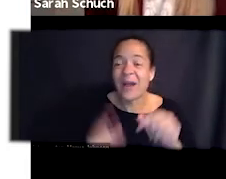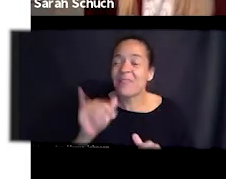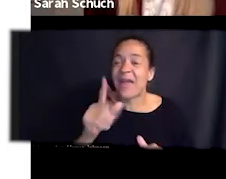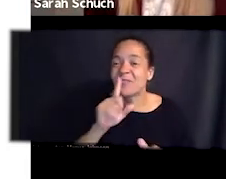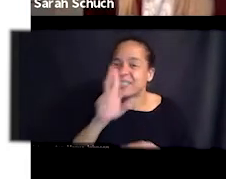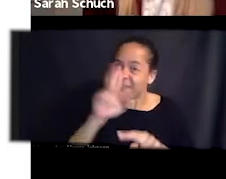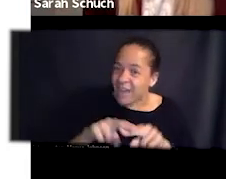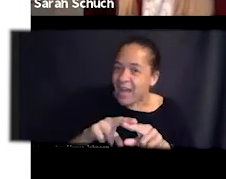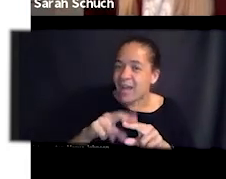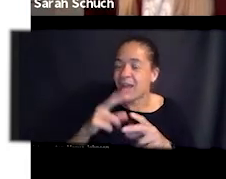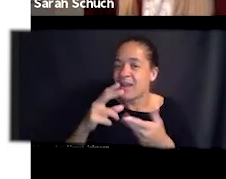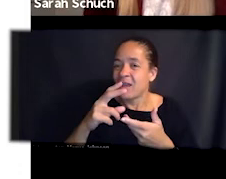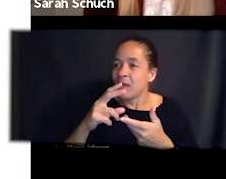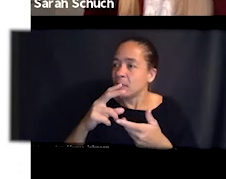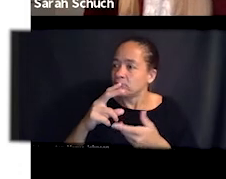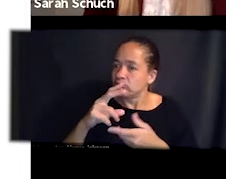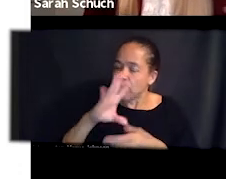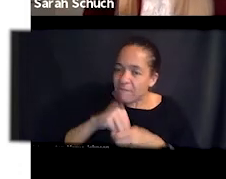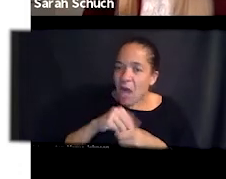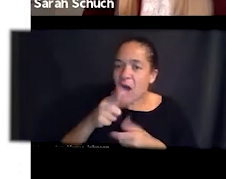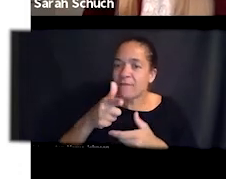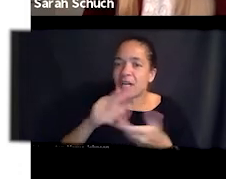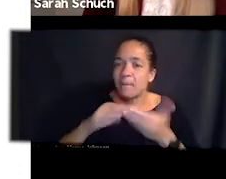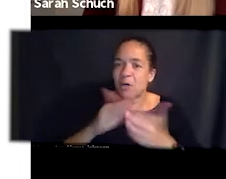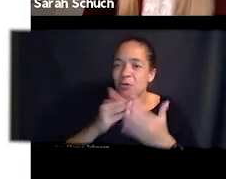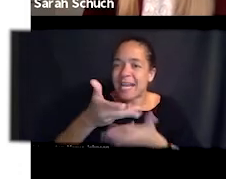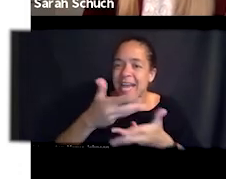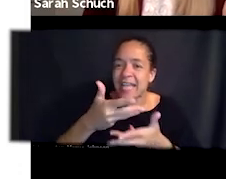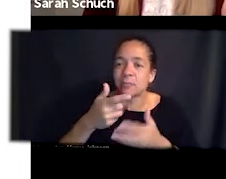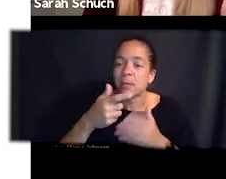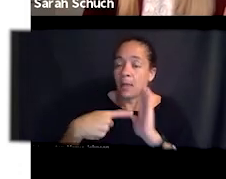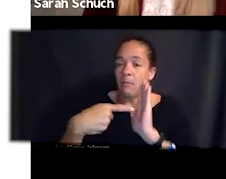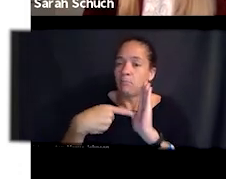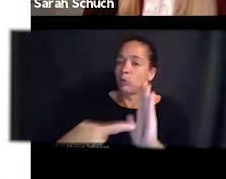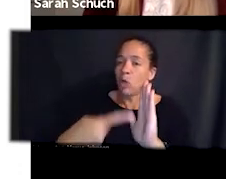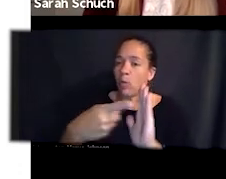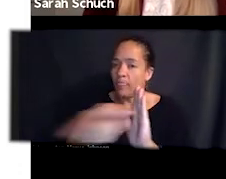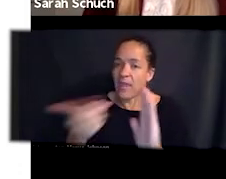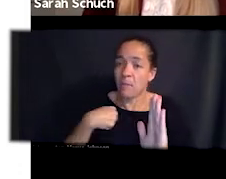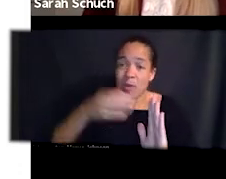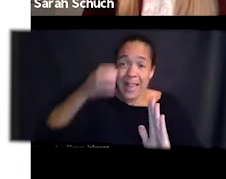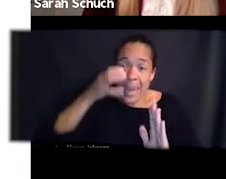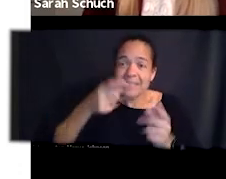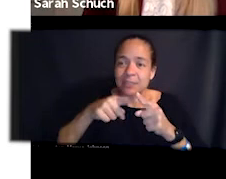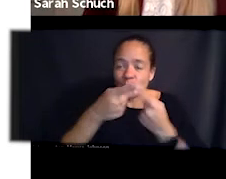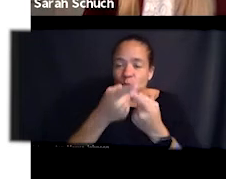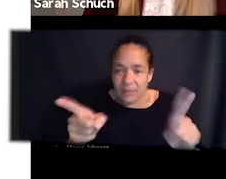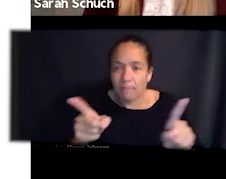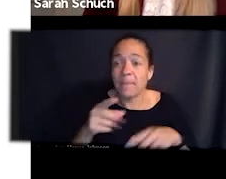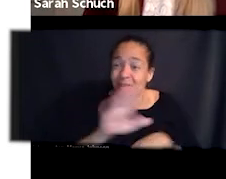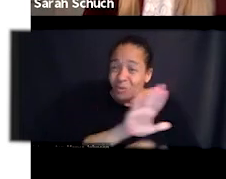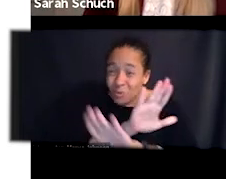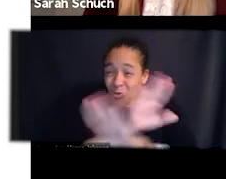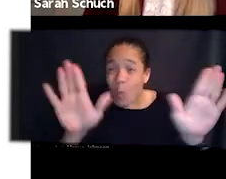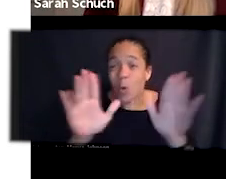about community engagement. And it showed that we were truly listening to them, because it's their community, and we shouldn't